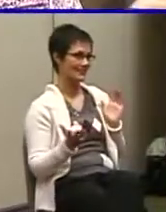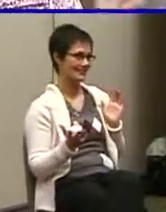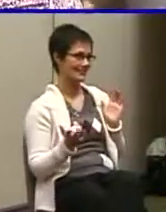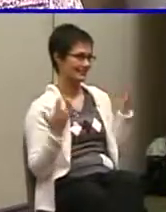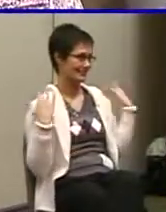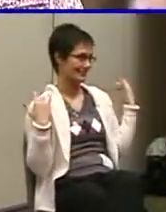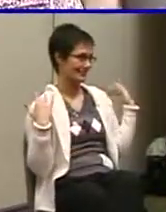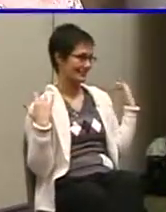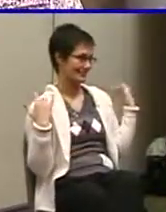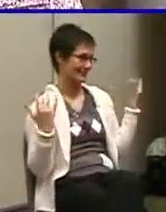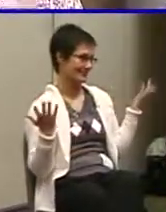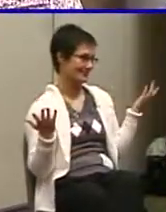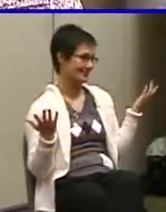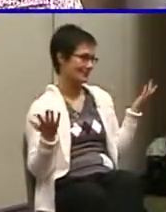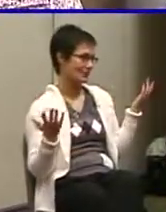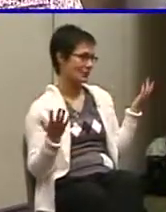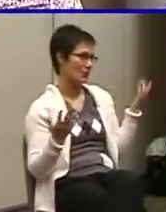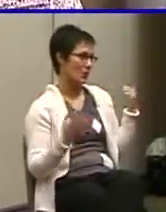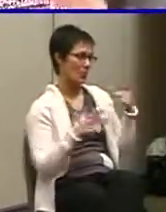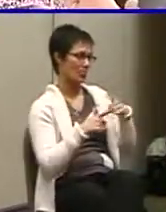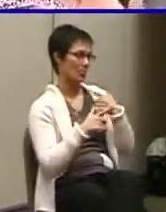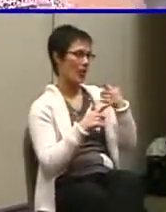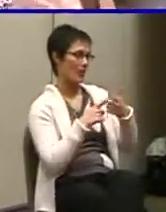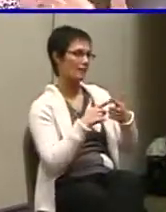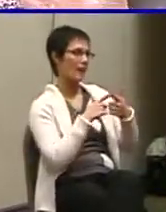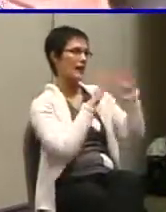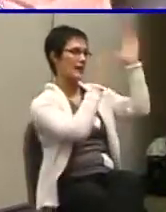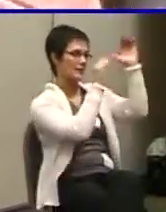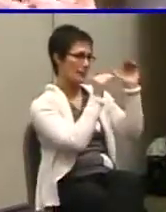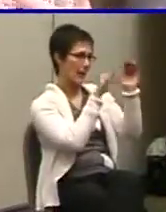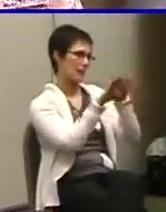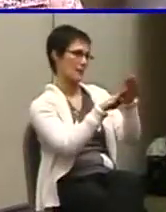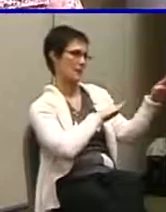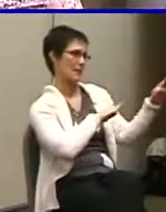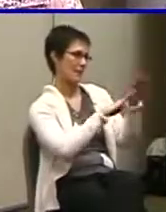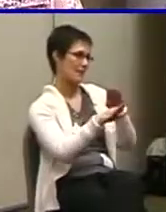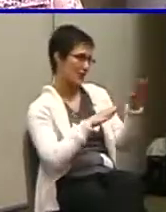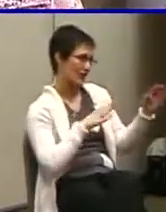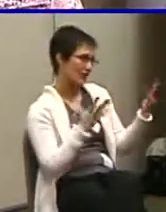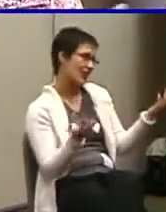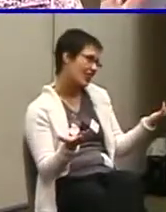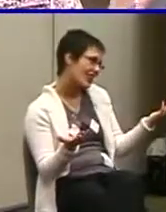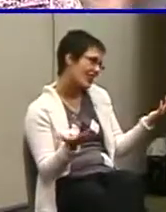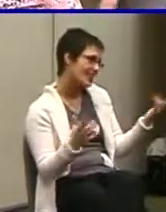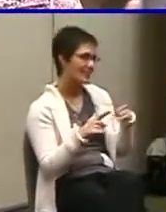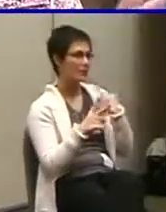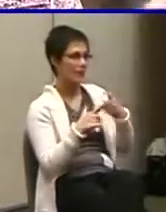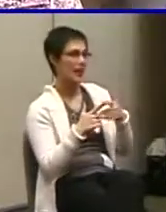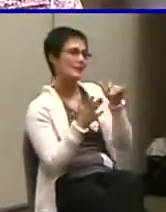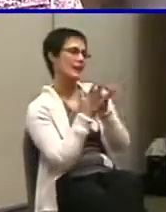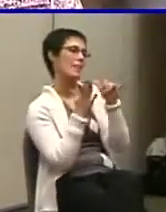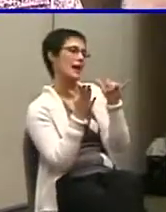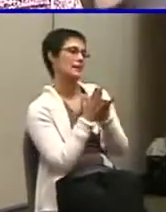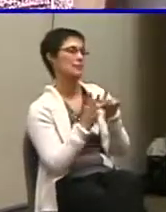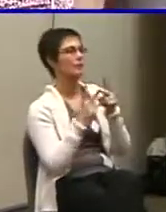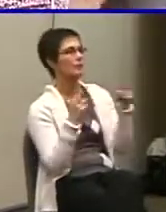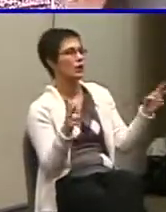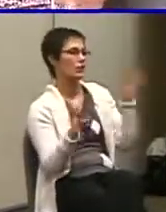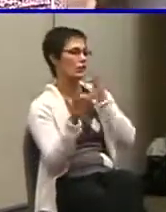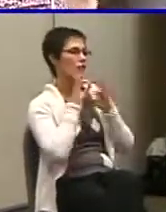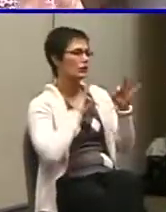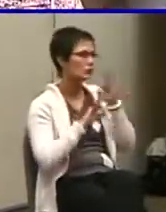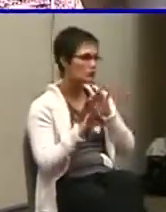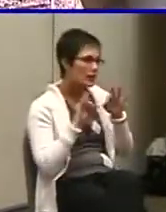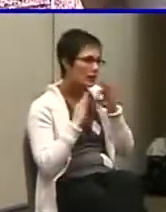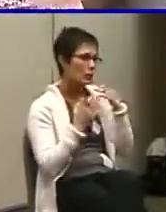to expect the behavior that we're expecting, but it makes it really almost impossible. And so it's very frustrating. We come to things, we hear this,